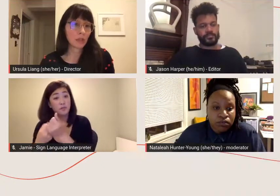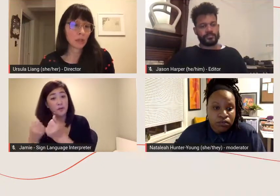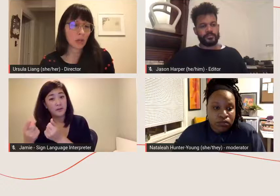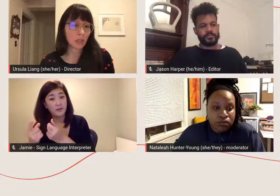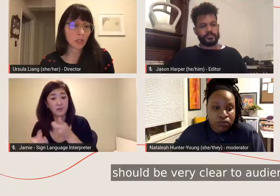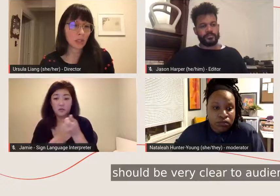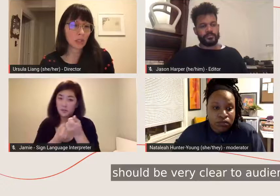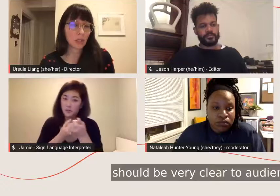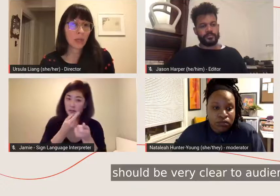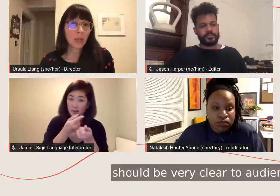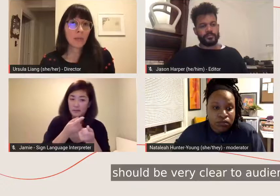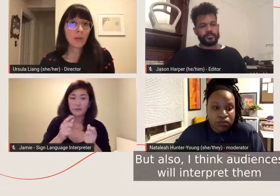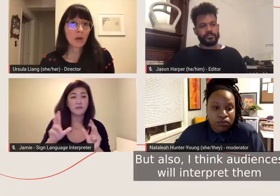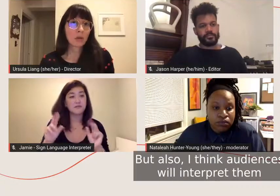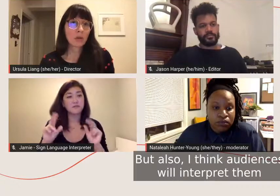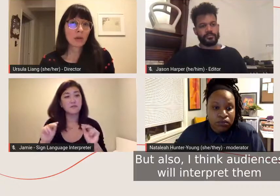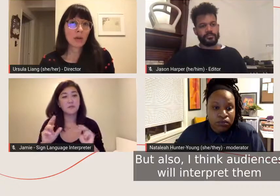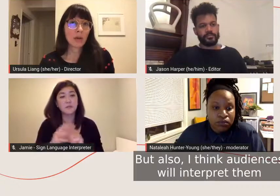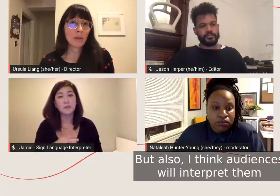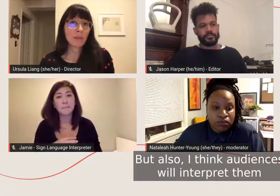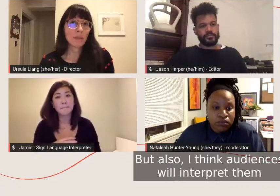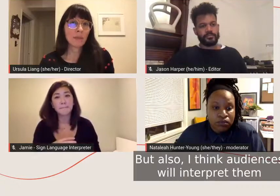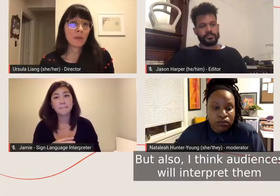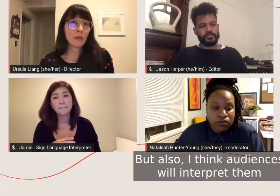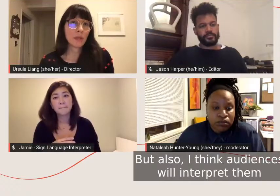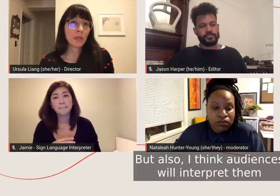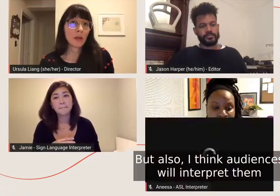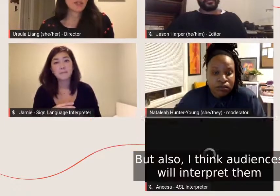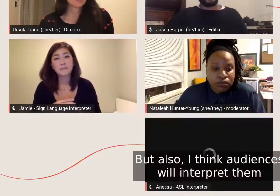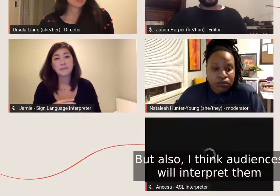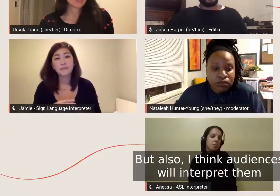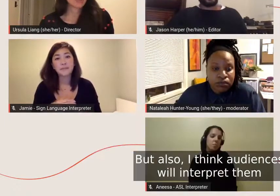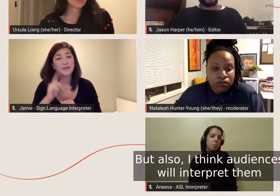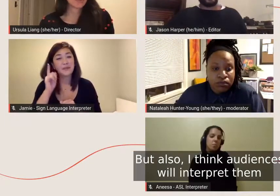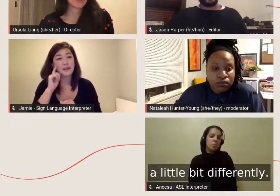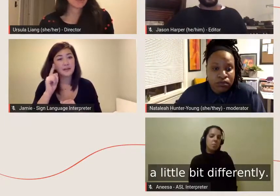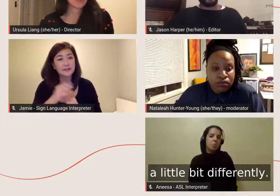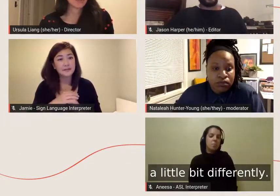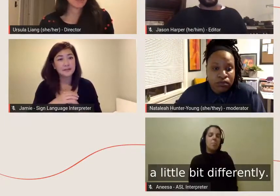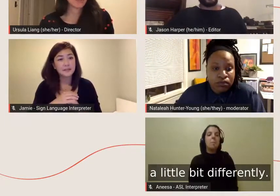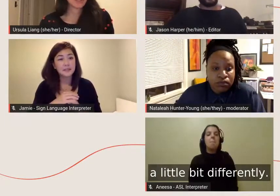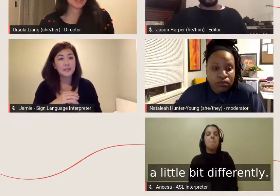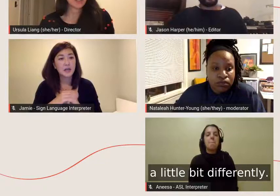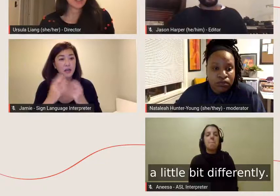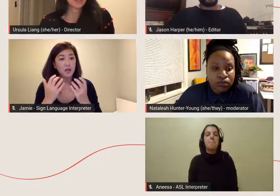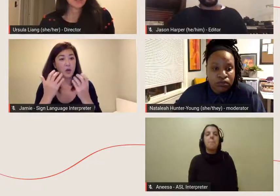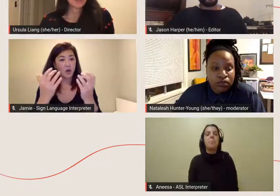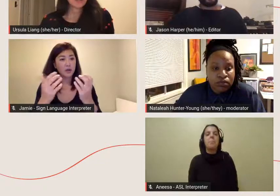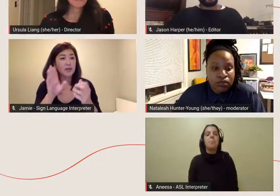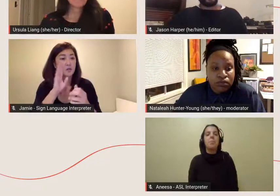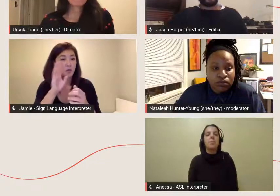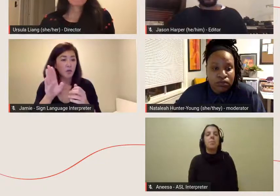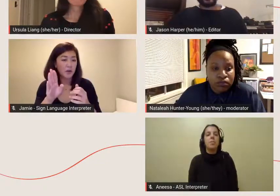be very clear to audiences, but also, you know, I think audiences will interpret them a little bit differently.